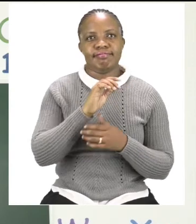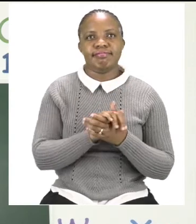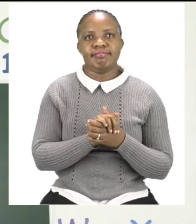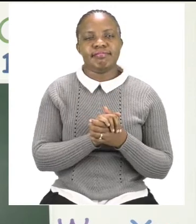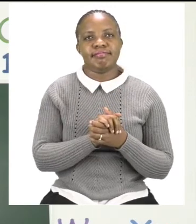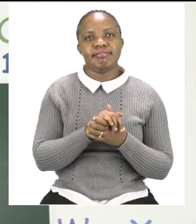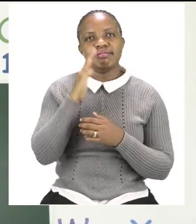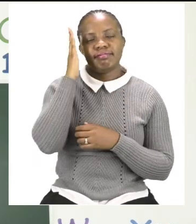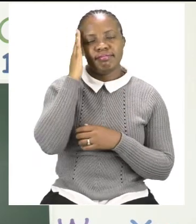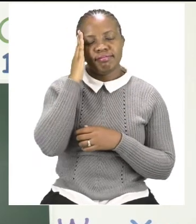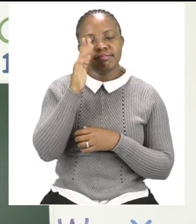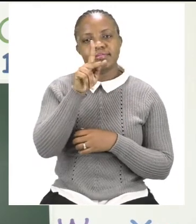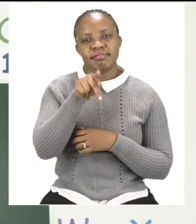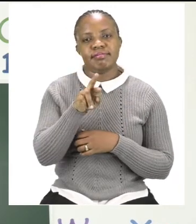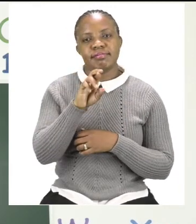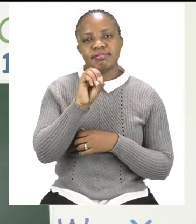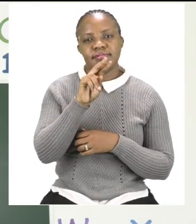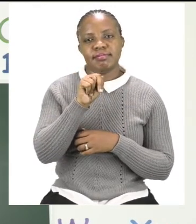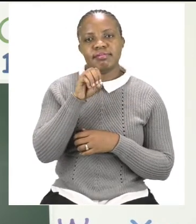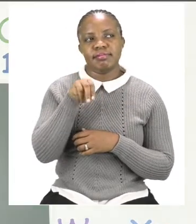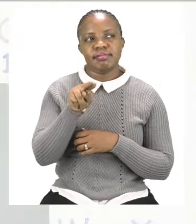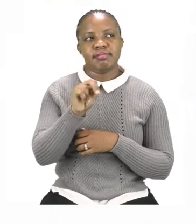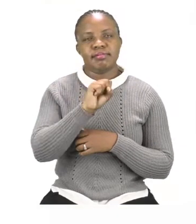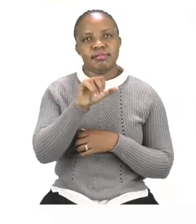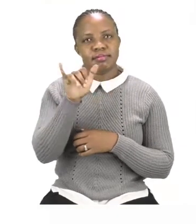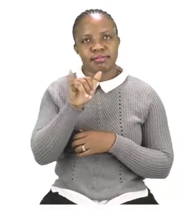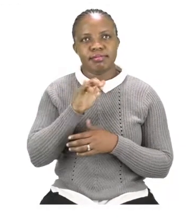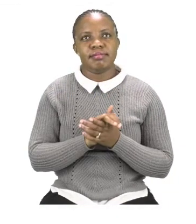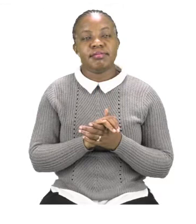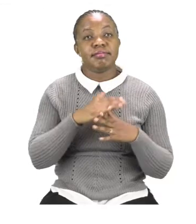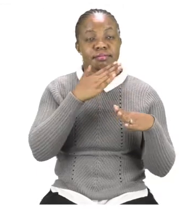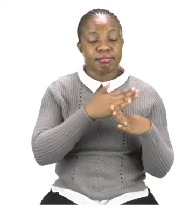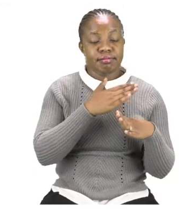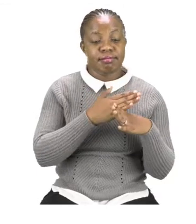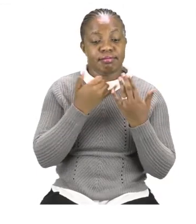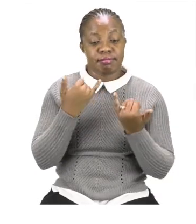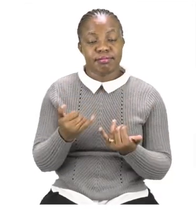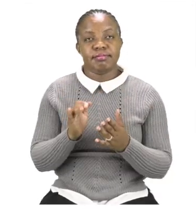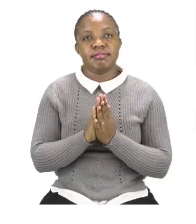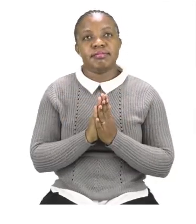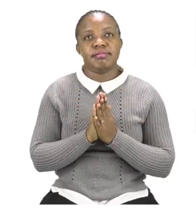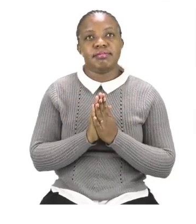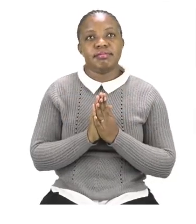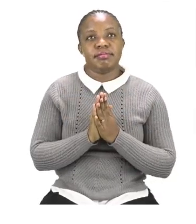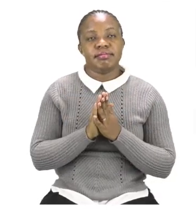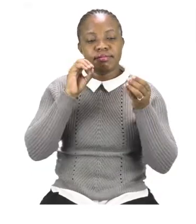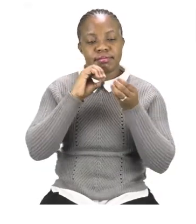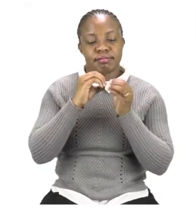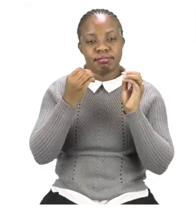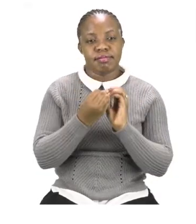pronouns, let's take a look at our exercise. In our exercise, we're going to read number 1